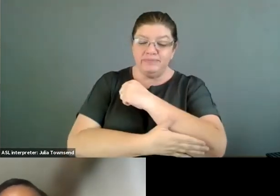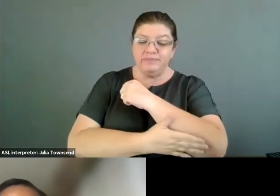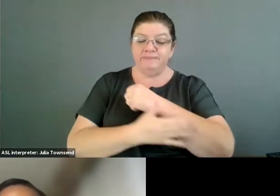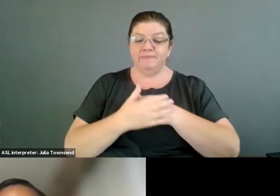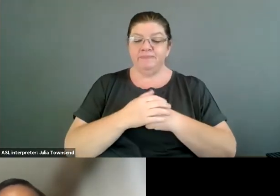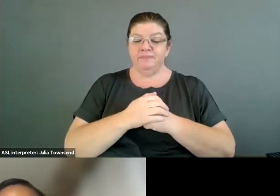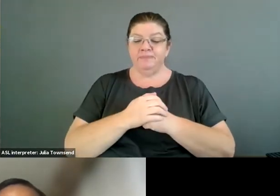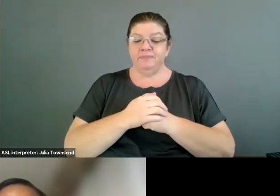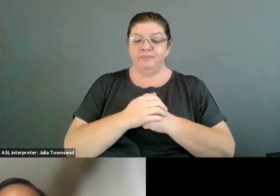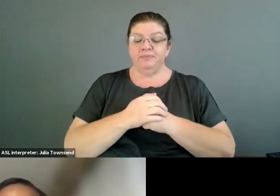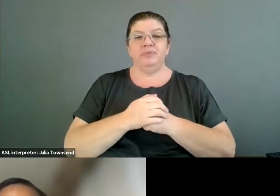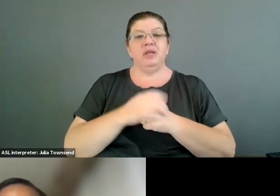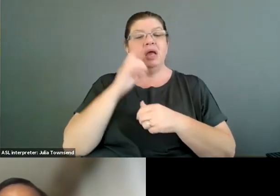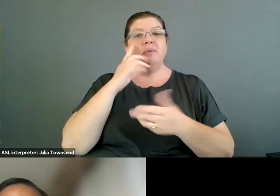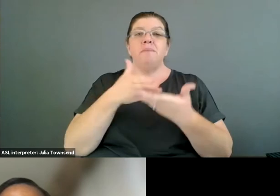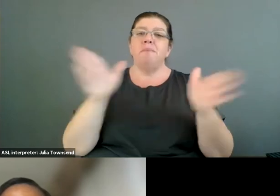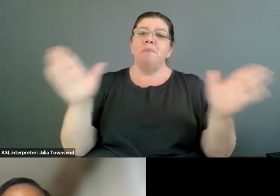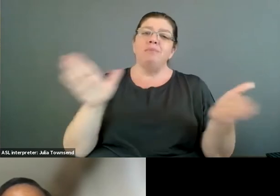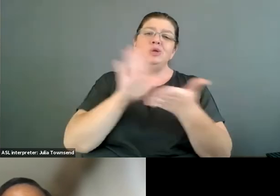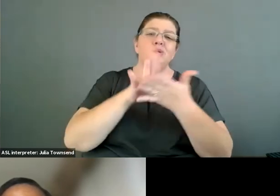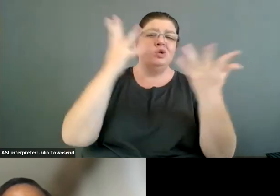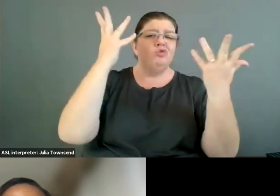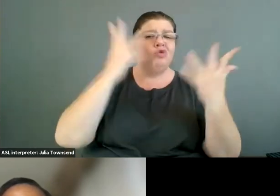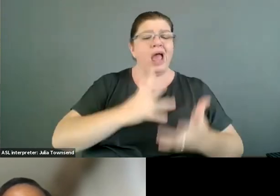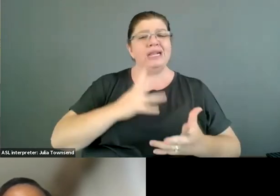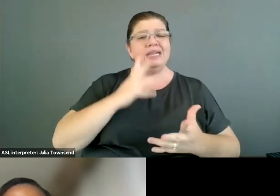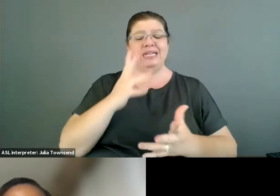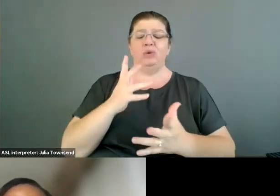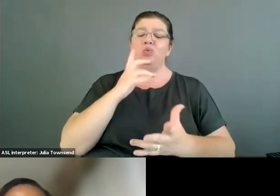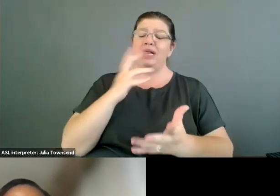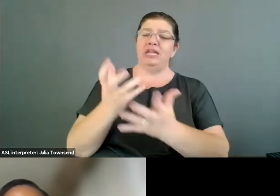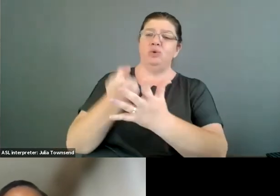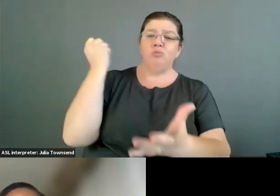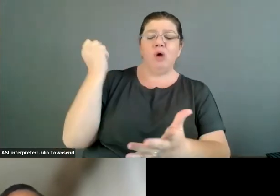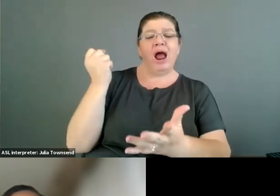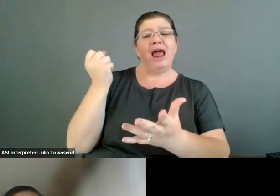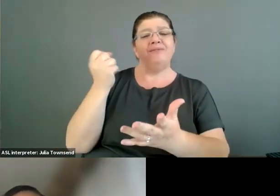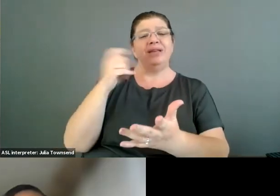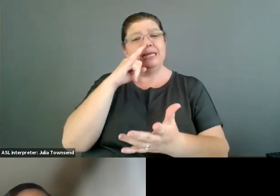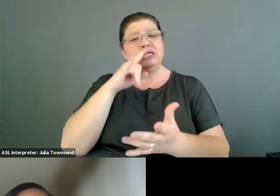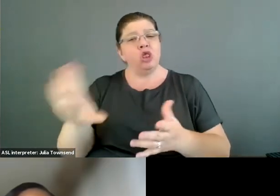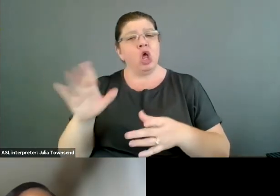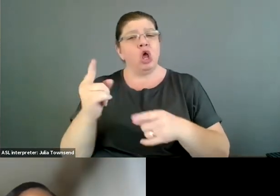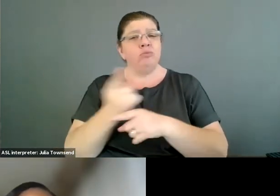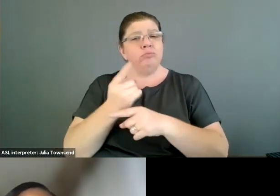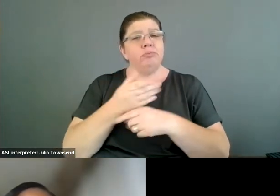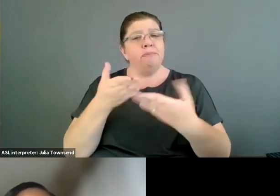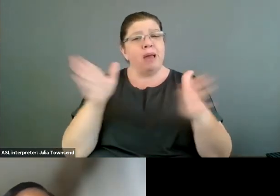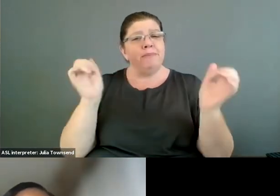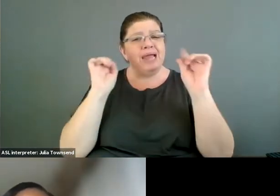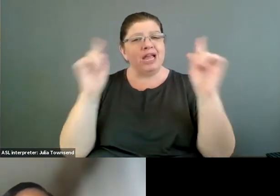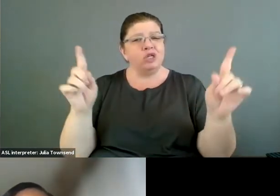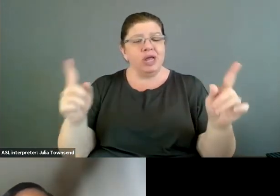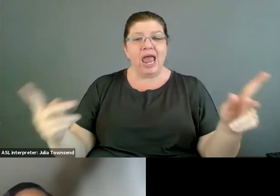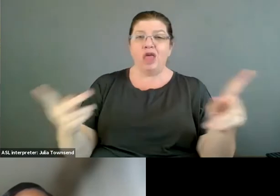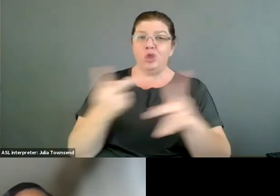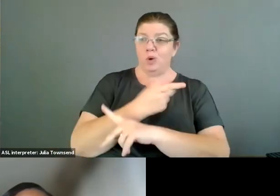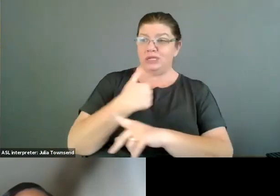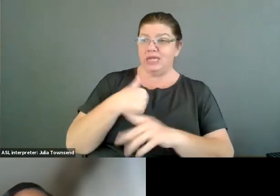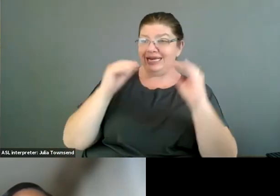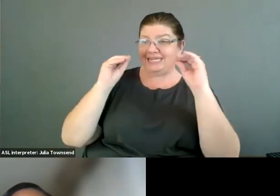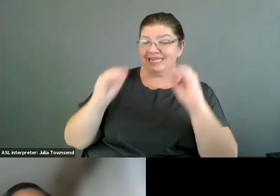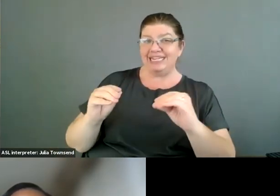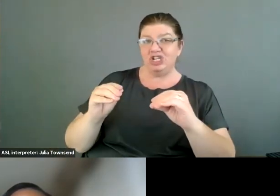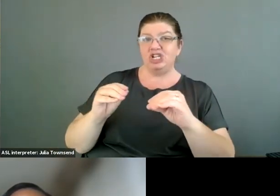Tragically, public schools deprive children of their rightful education in many ways. At the worst, are teaching children